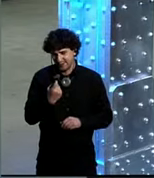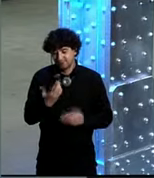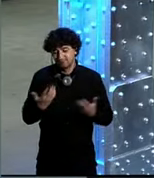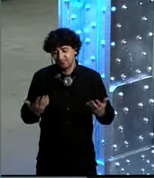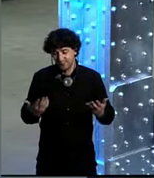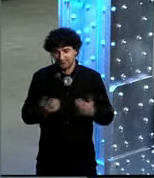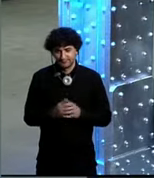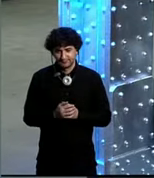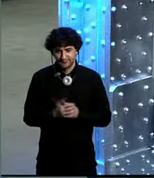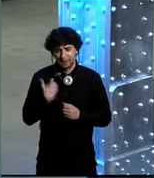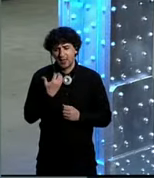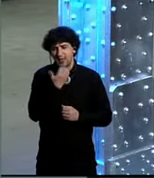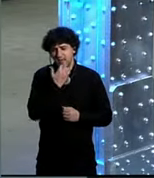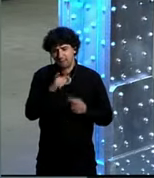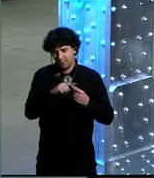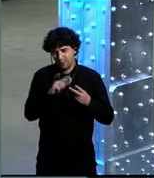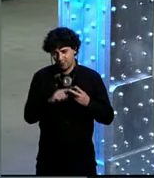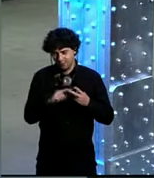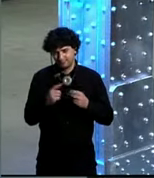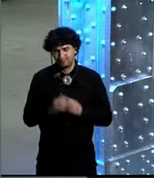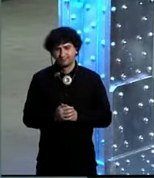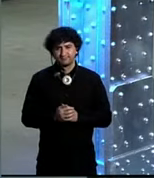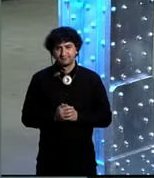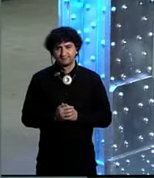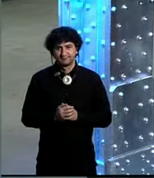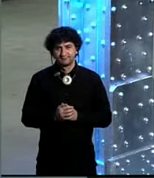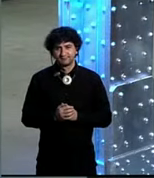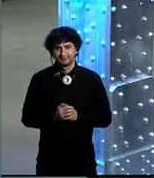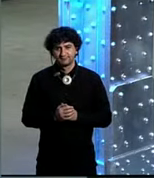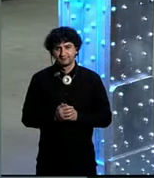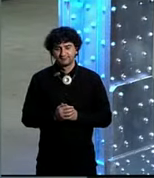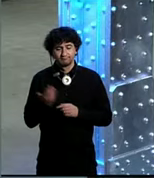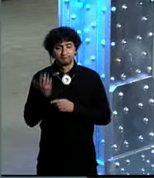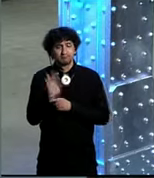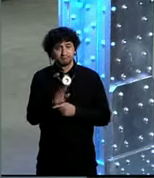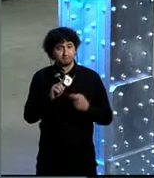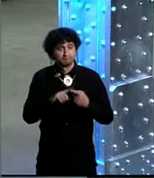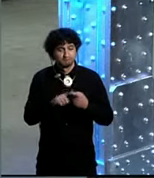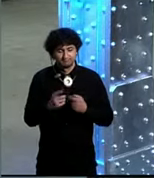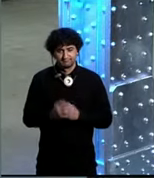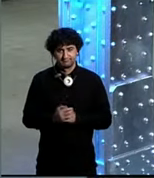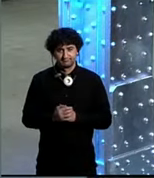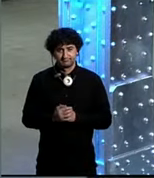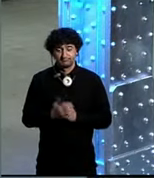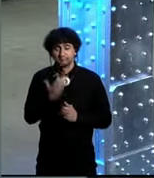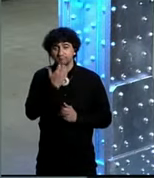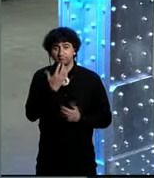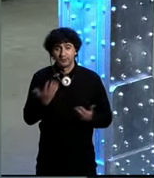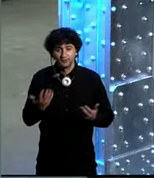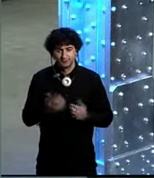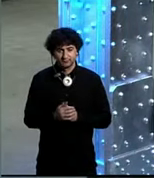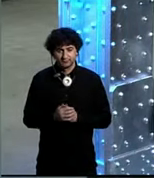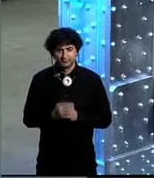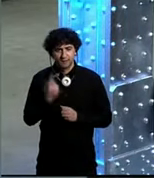of examples. One we did ourselves, where we financed it without an input from the audience, and